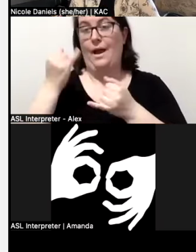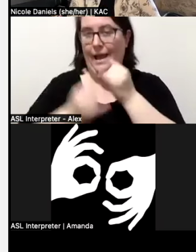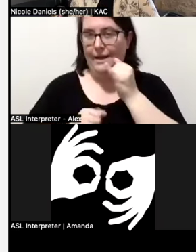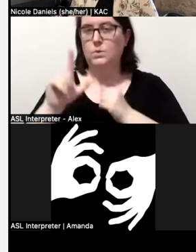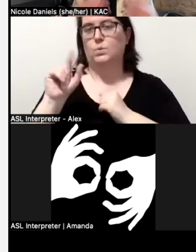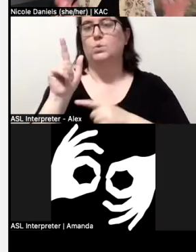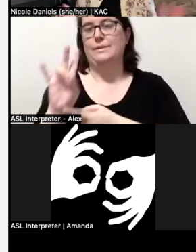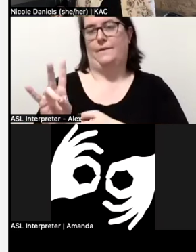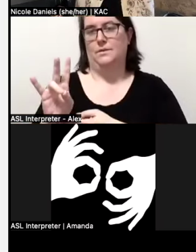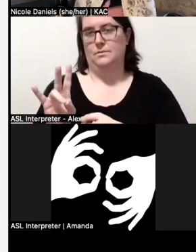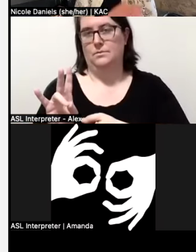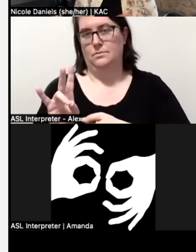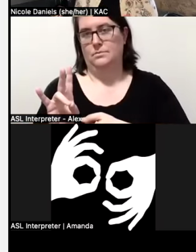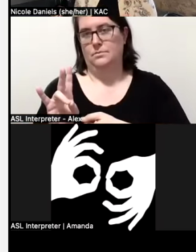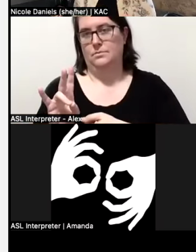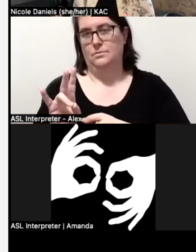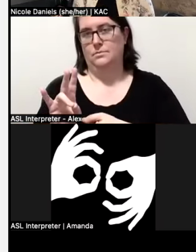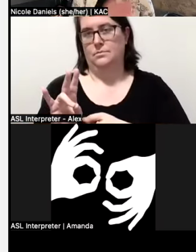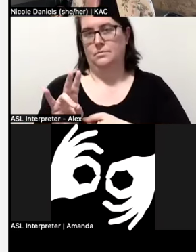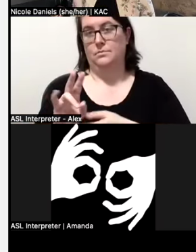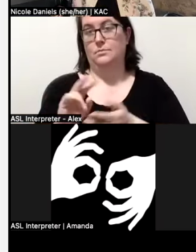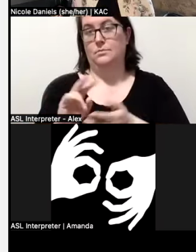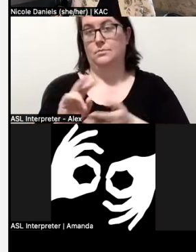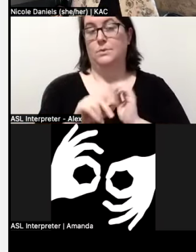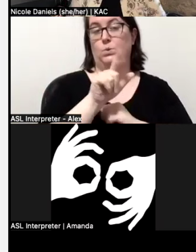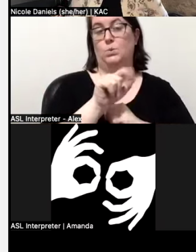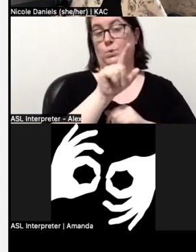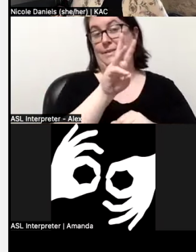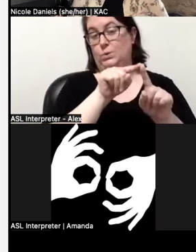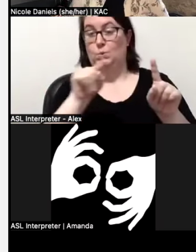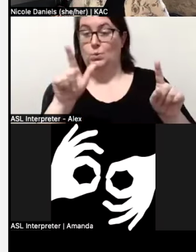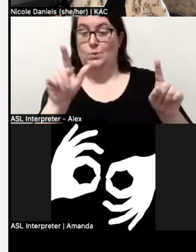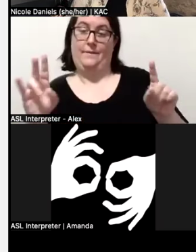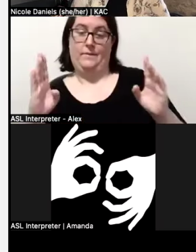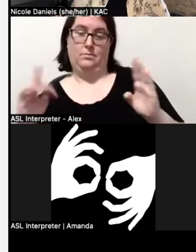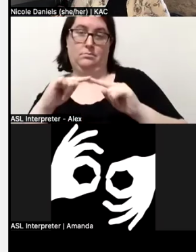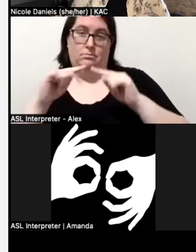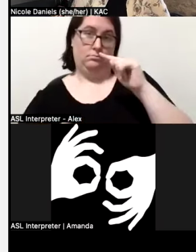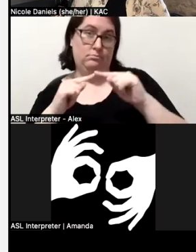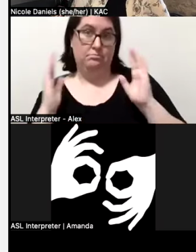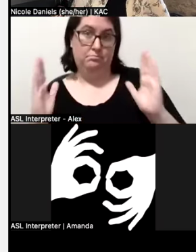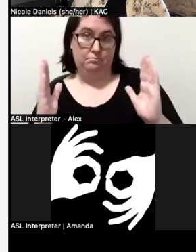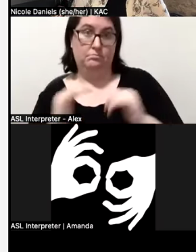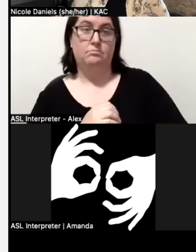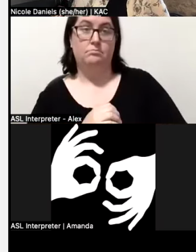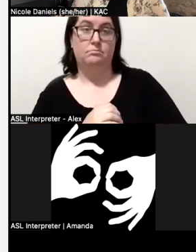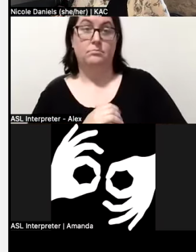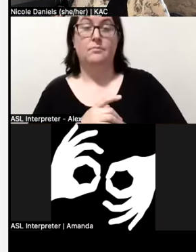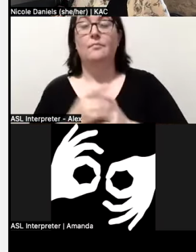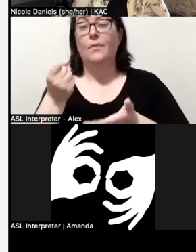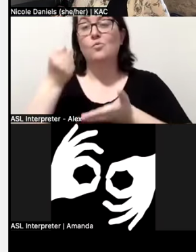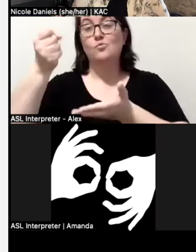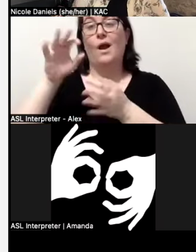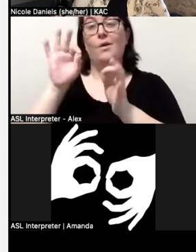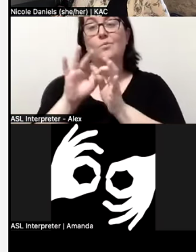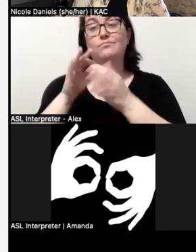2027. So generally speaking, that is your 2026 to 2027 fiscal year. And the grant amounts range from